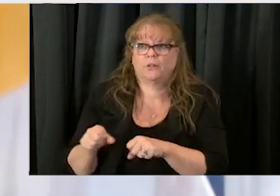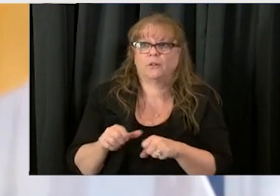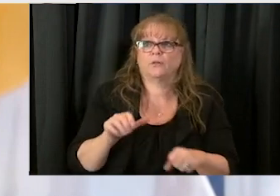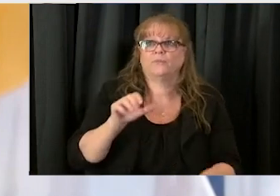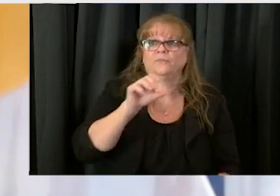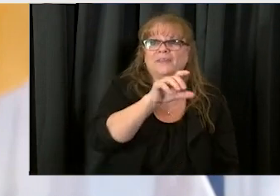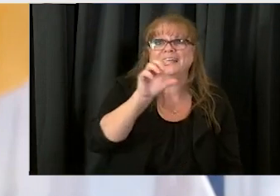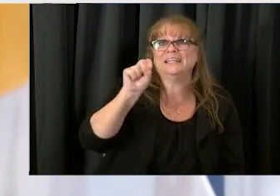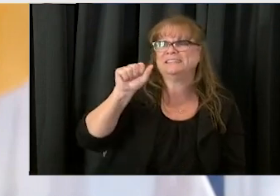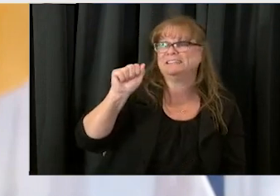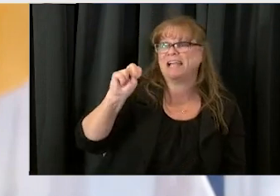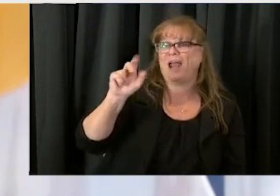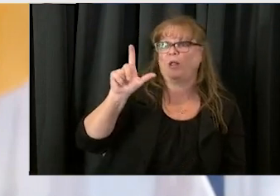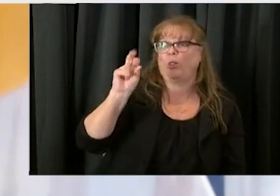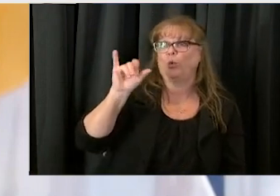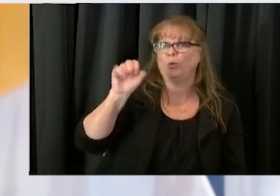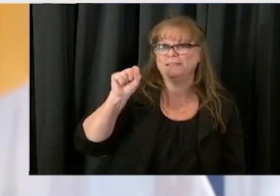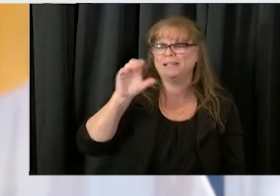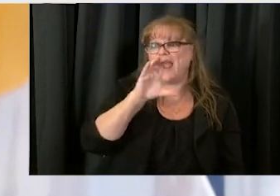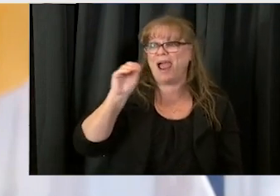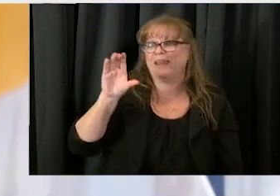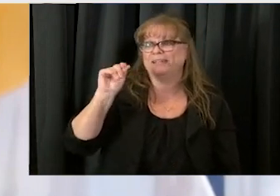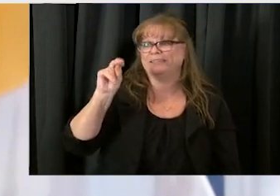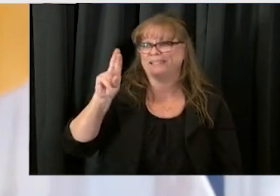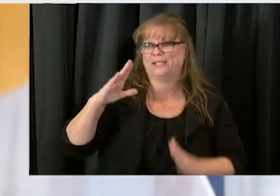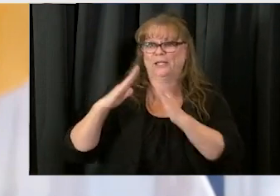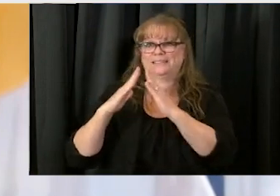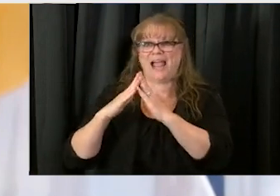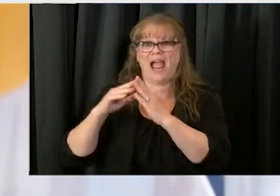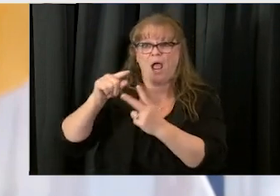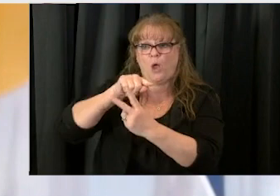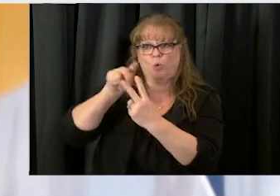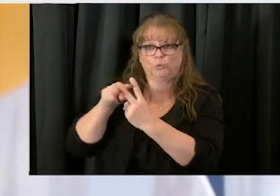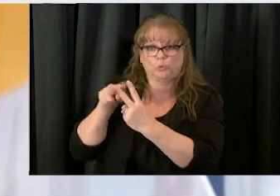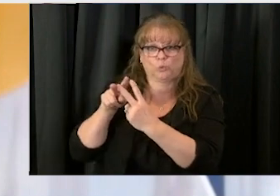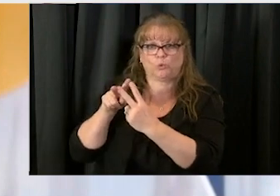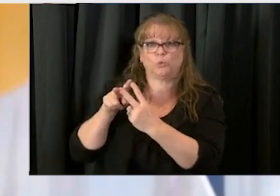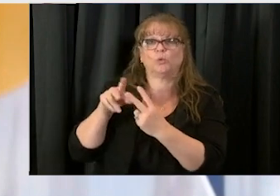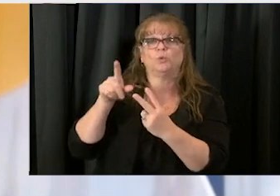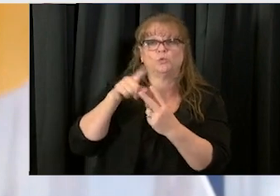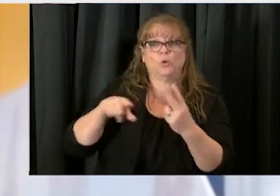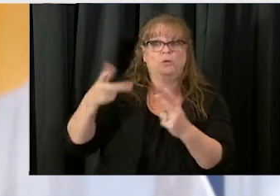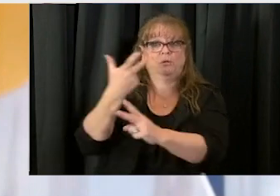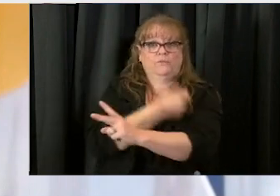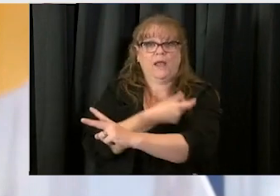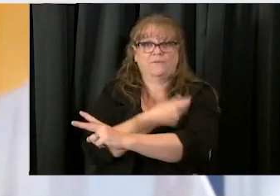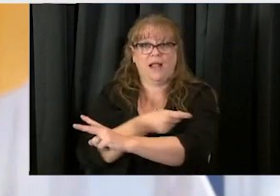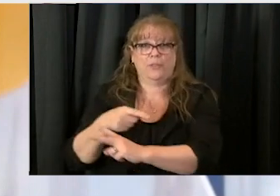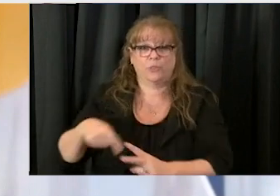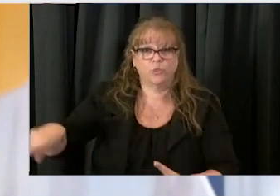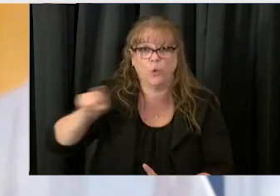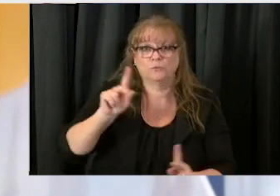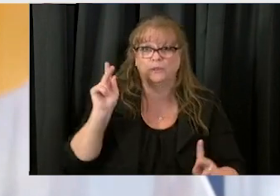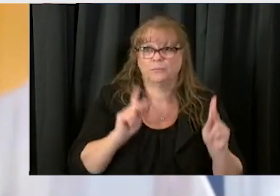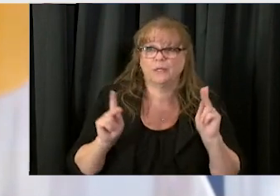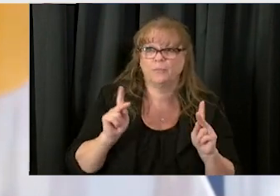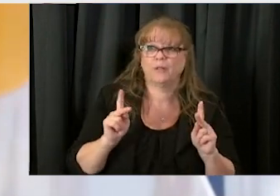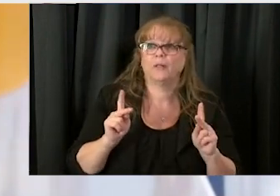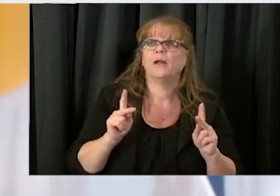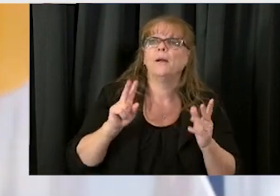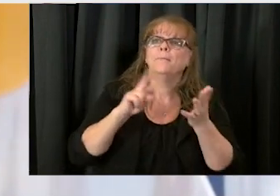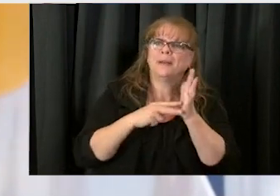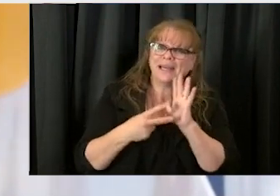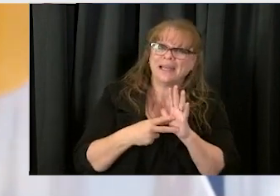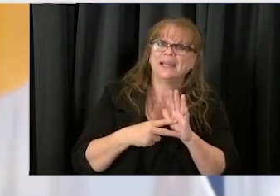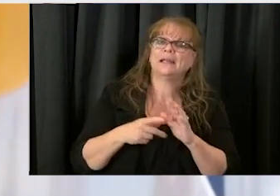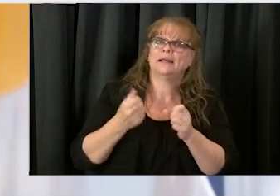age 70 that will garner protection, equates to saving lives. So we want to get it done. Rather than wait till